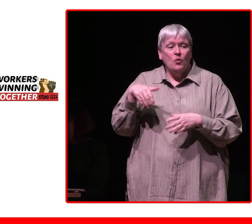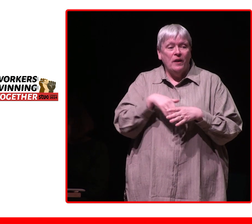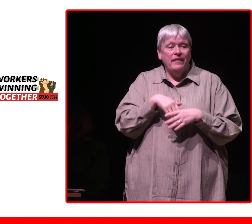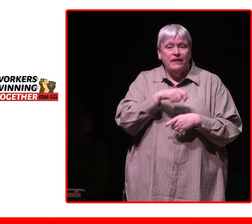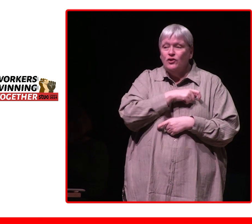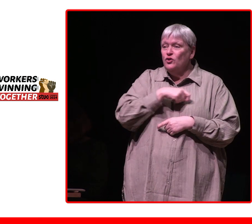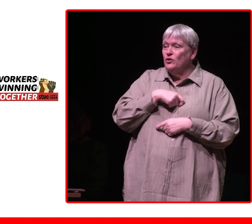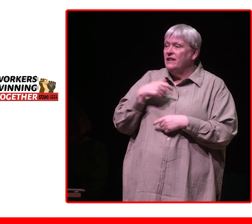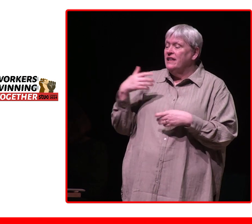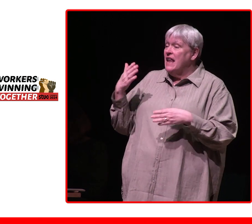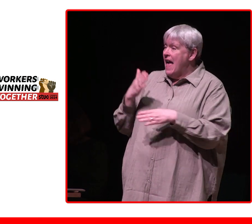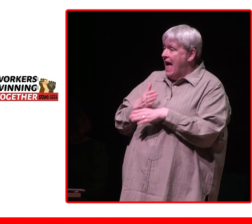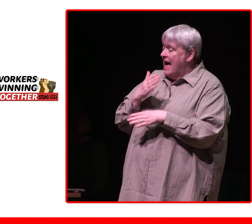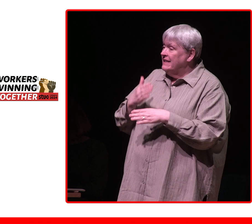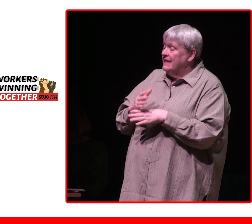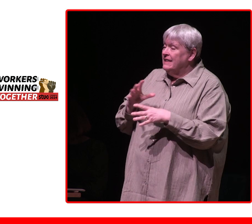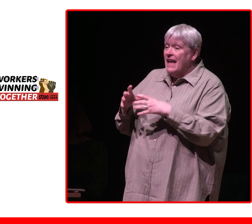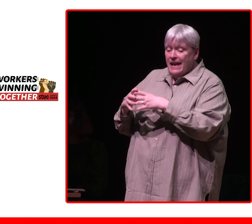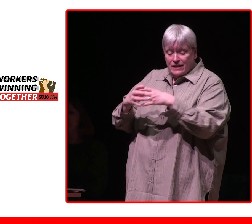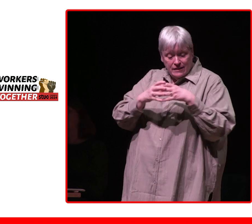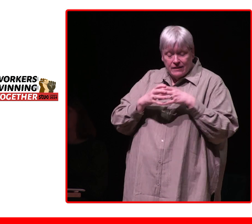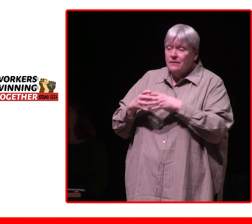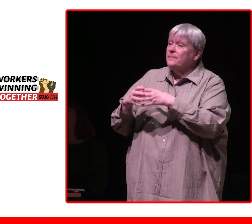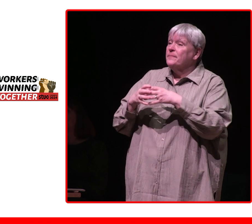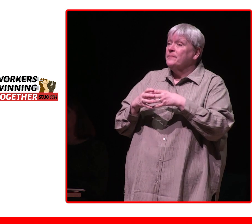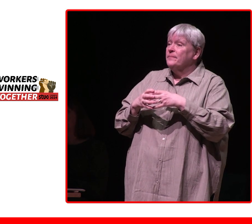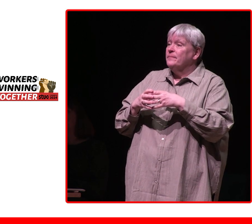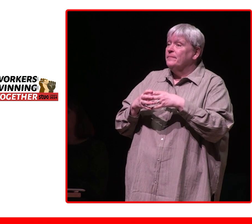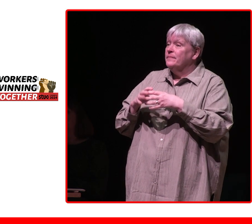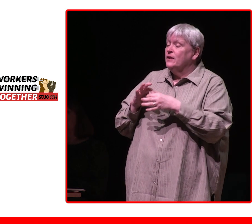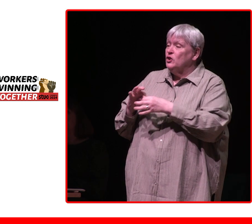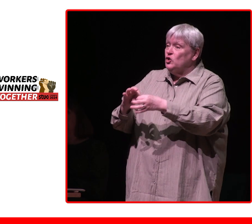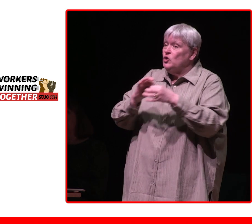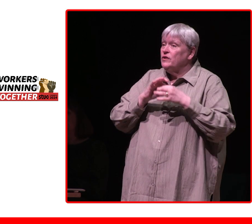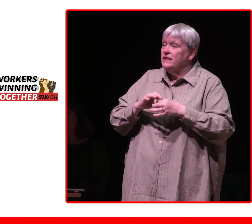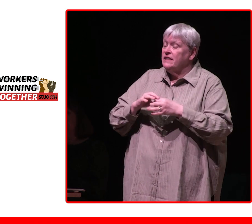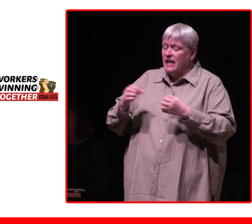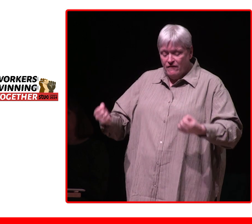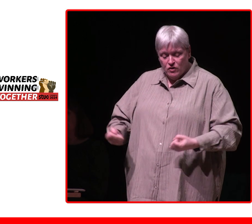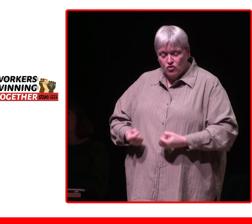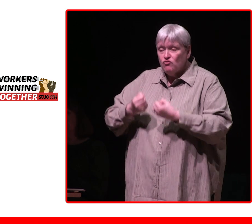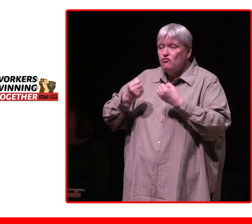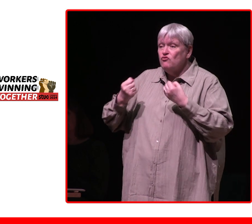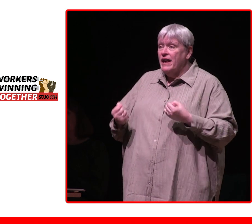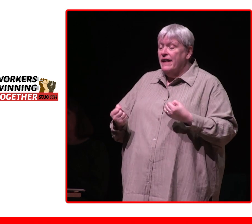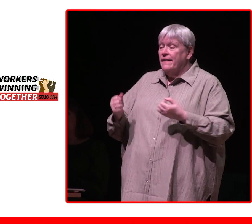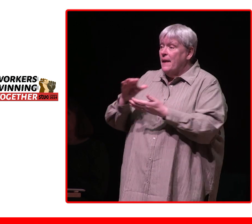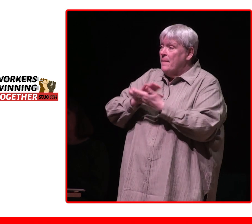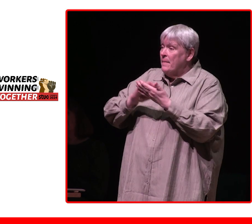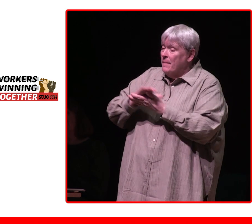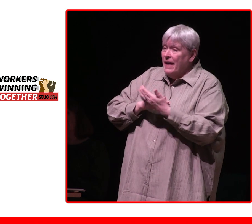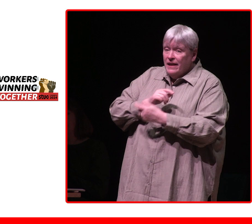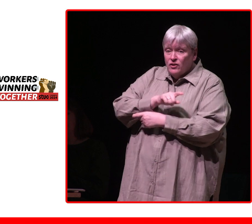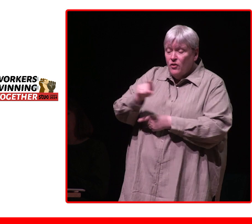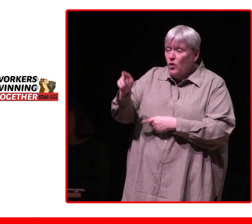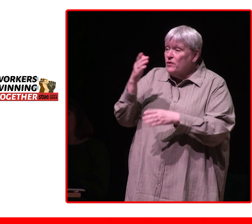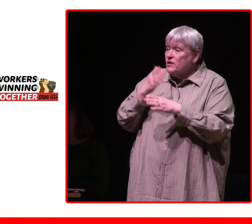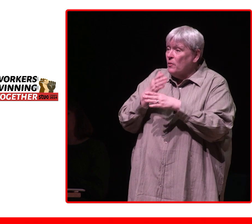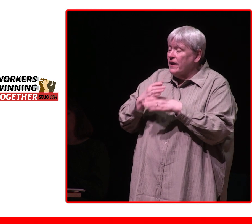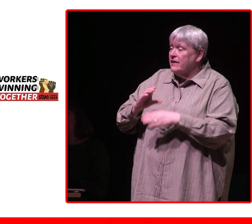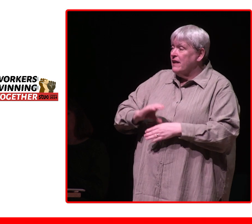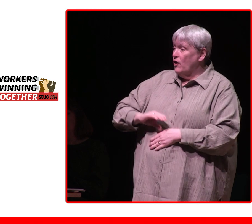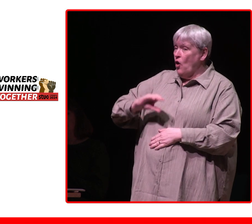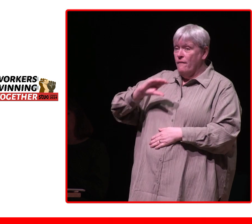they acted as a union, and unity brought them strength. And that meant that those workers had the confidence